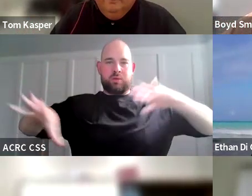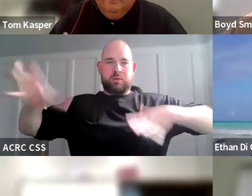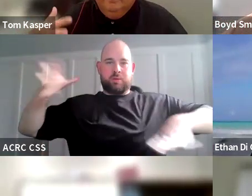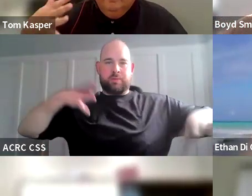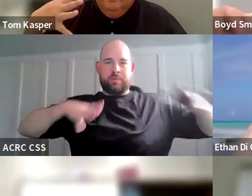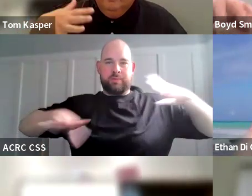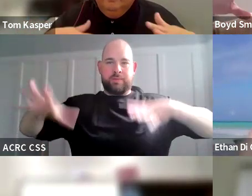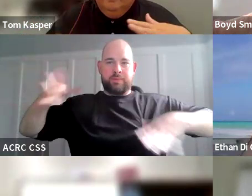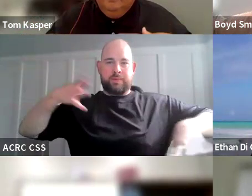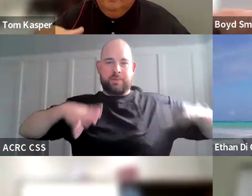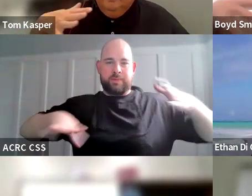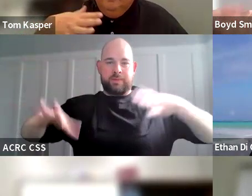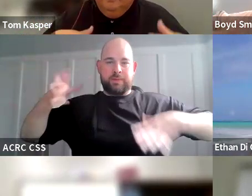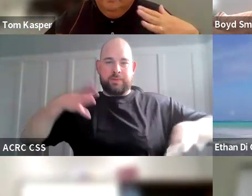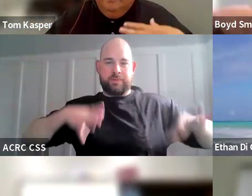Costume like this.